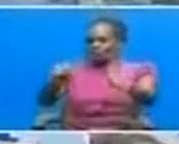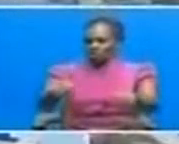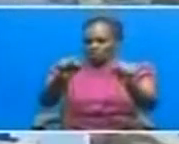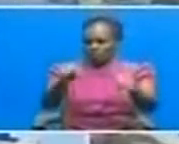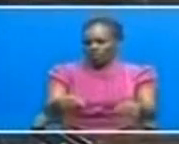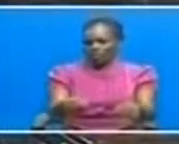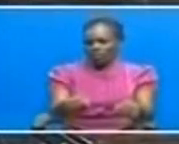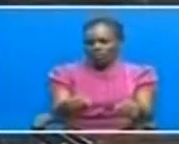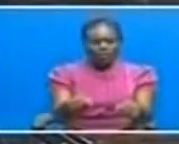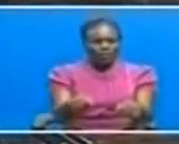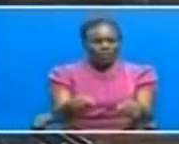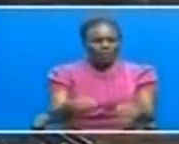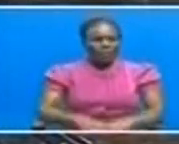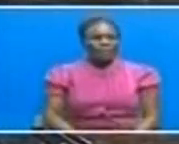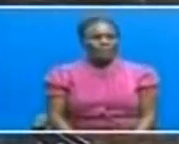medium enterprises,